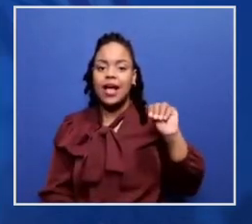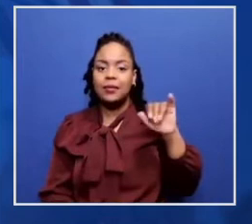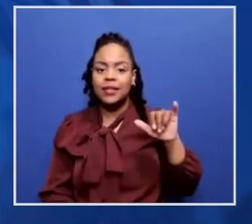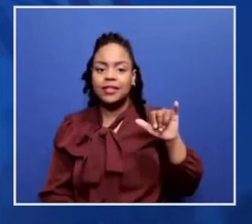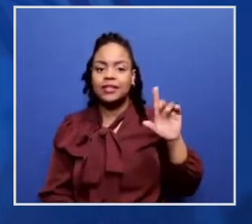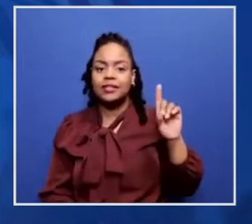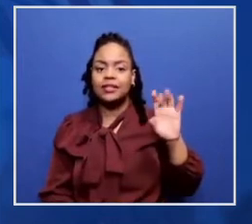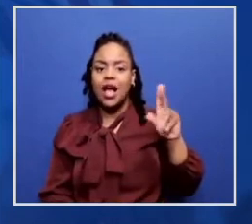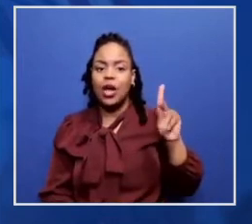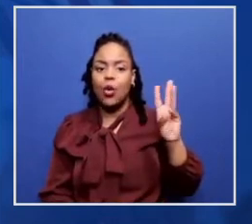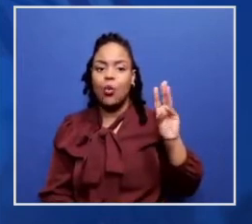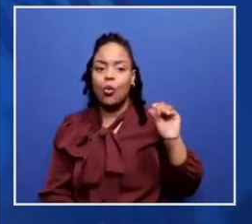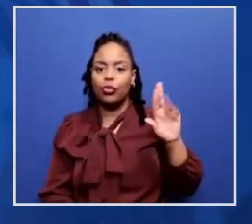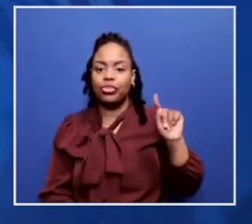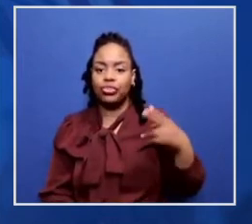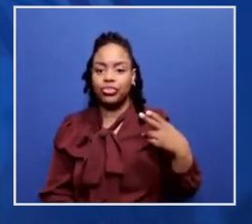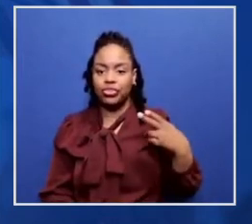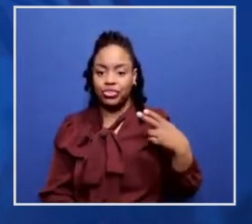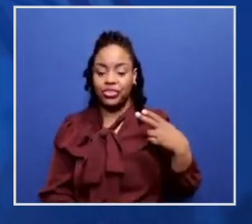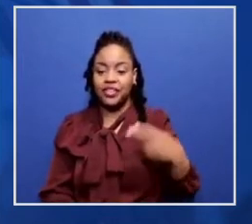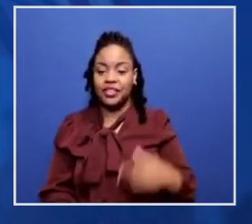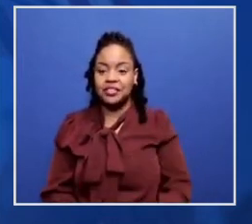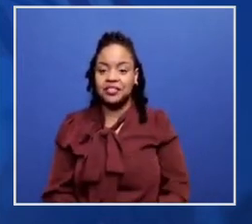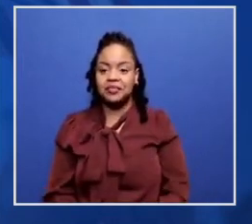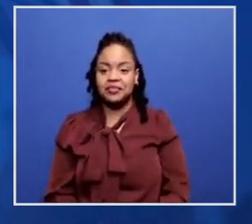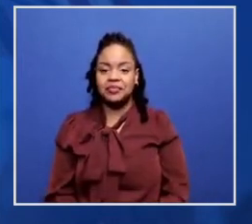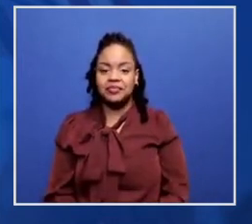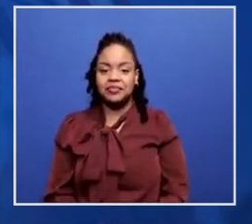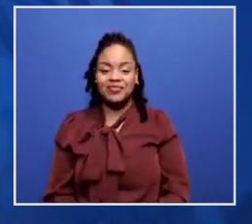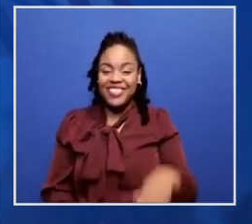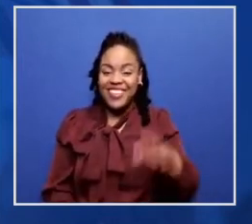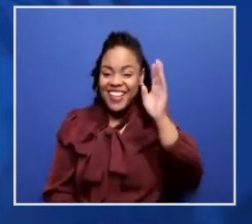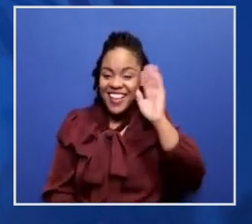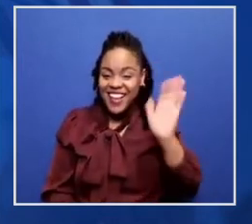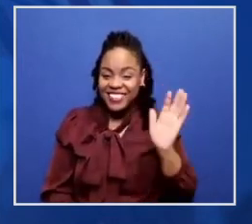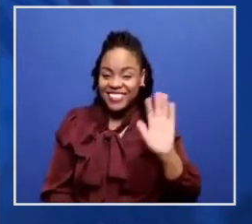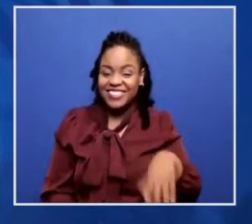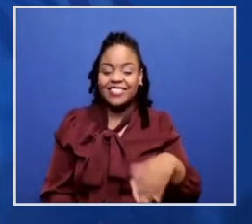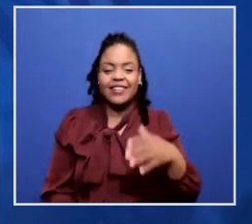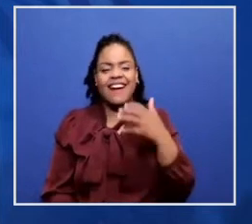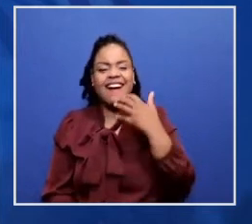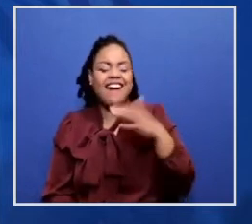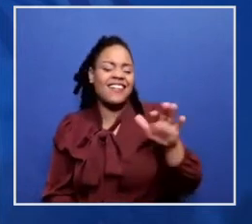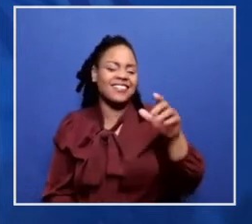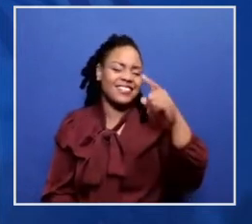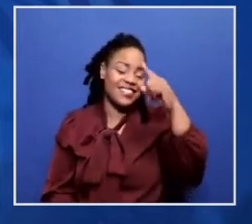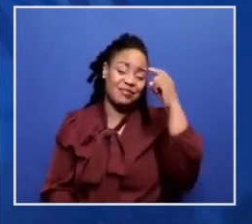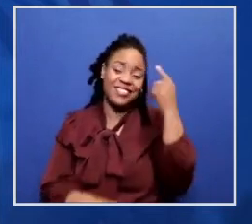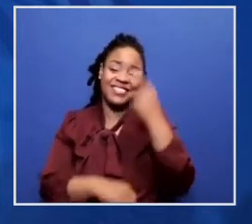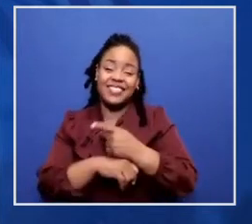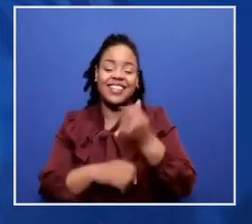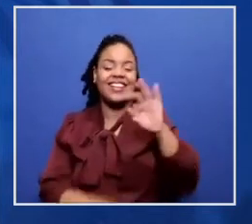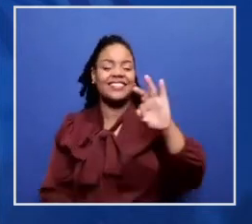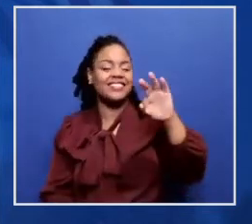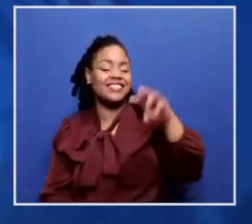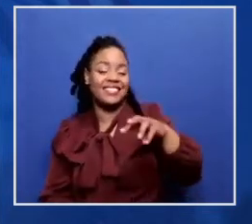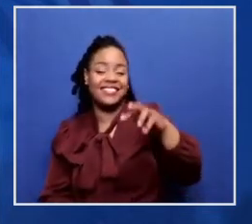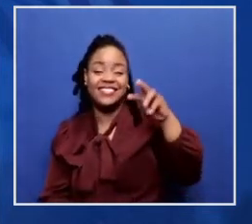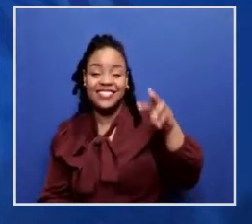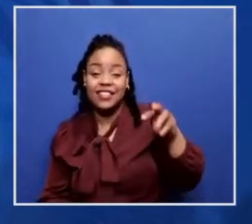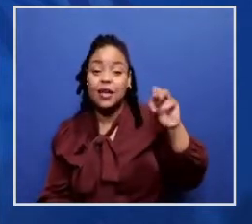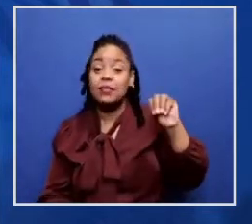Hi, everyone. On a hot summer day in 1966, Dr. King looked out into the crowd that were gathered at